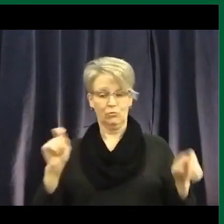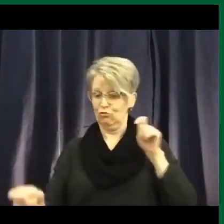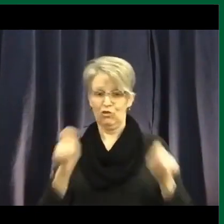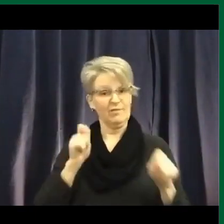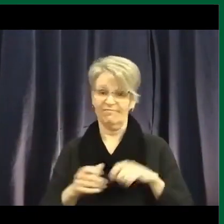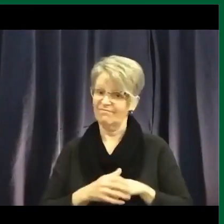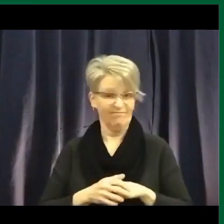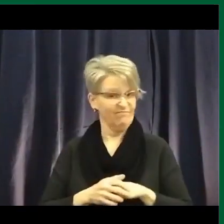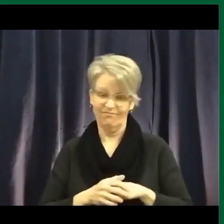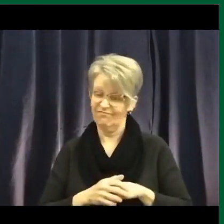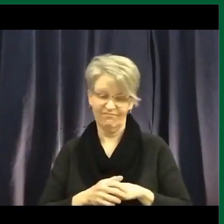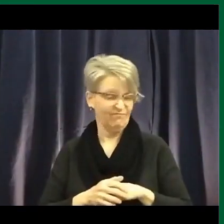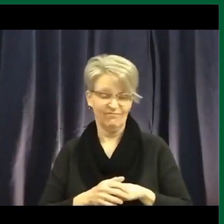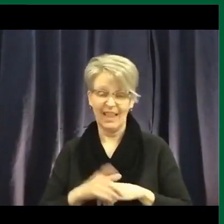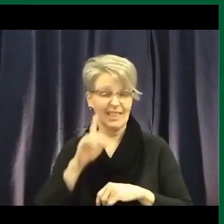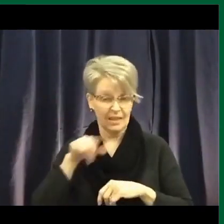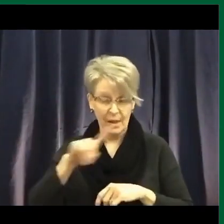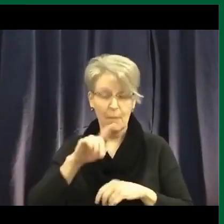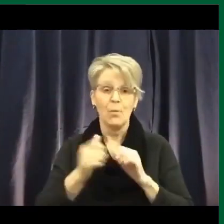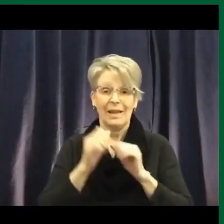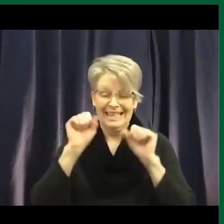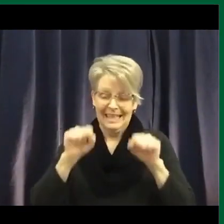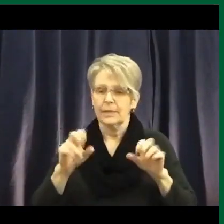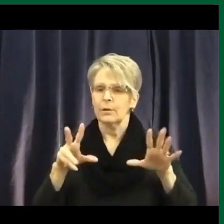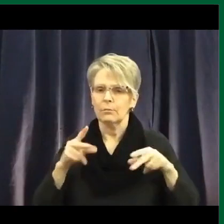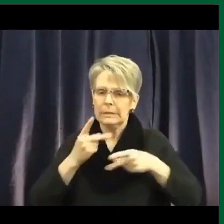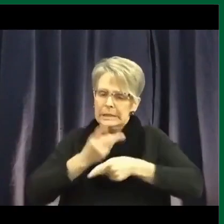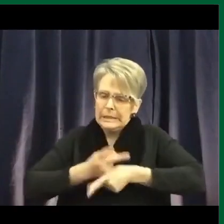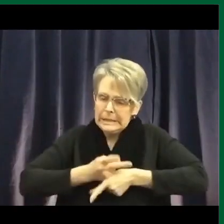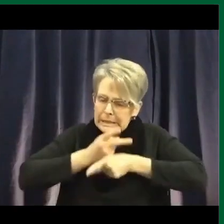should pay more attention, because of variants of concern,